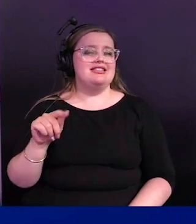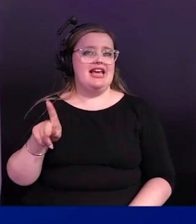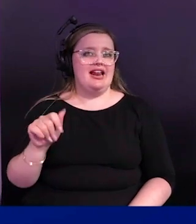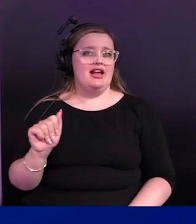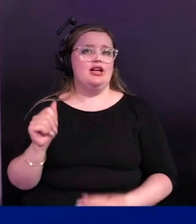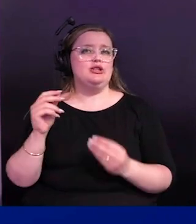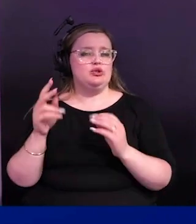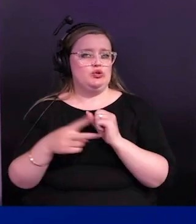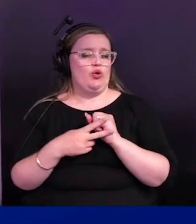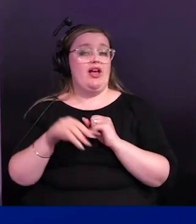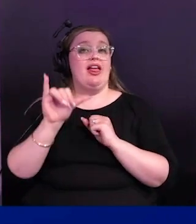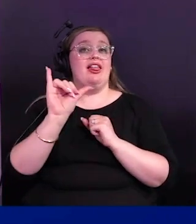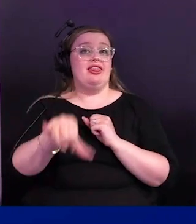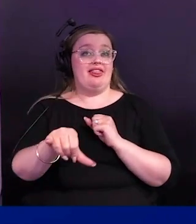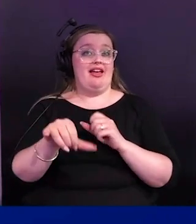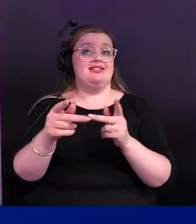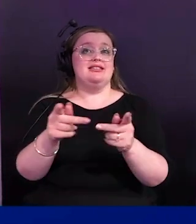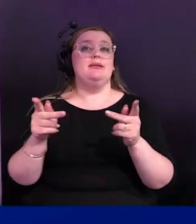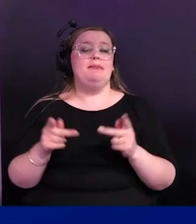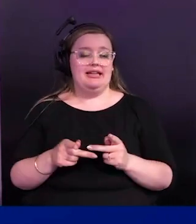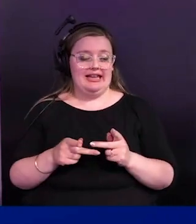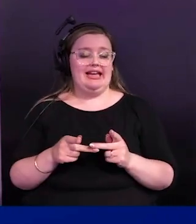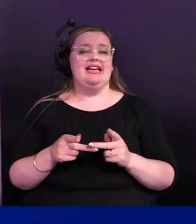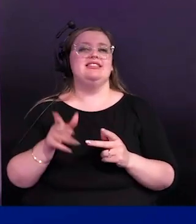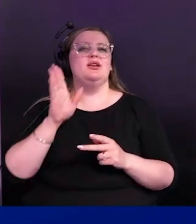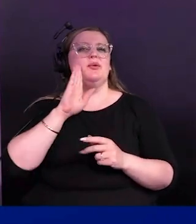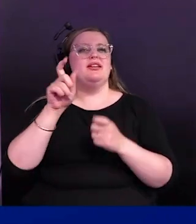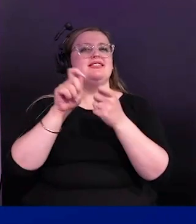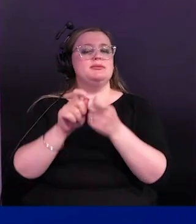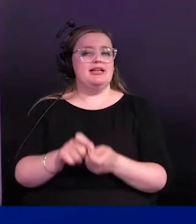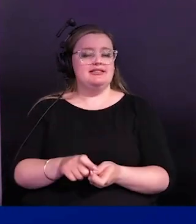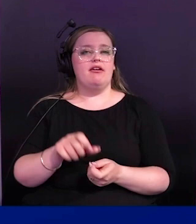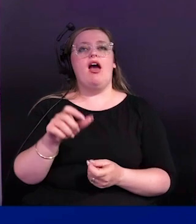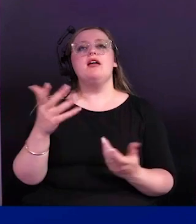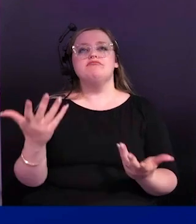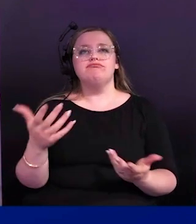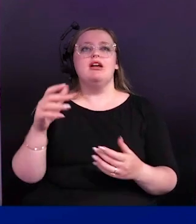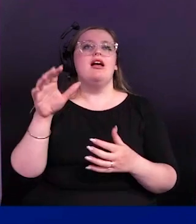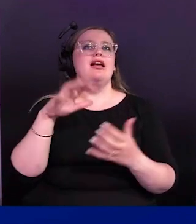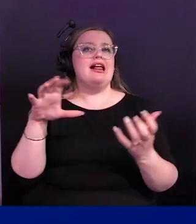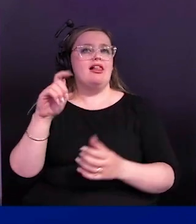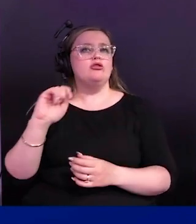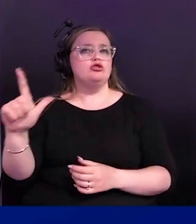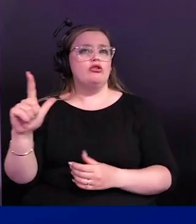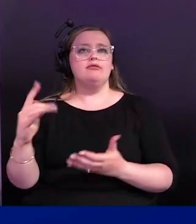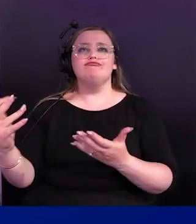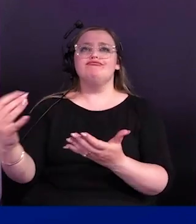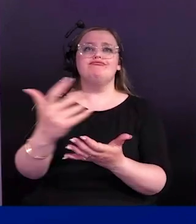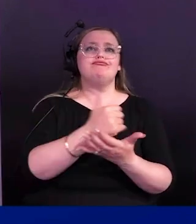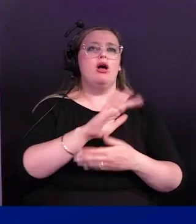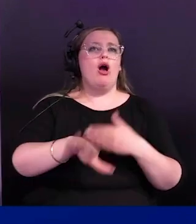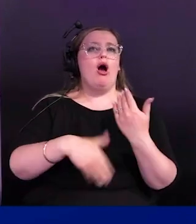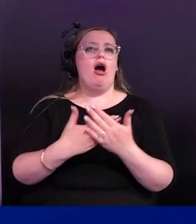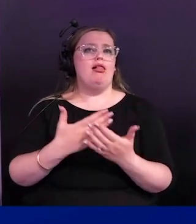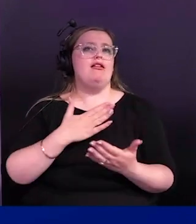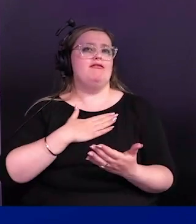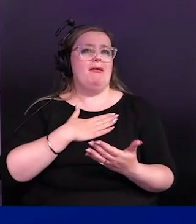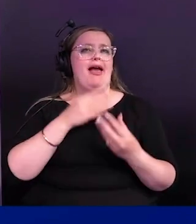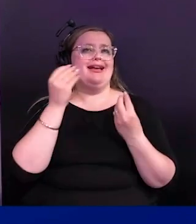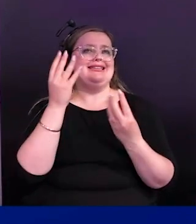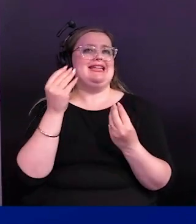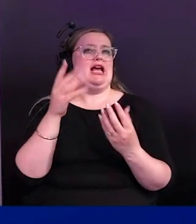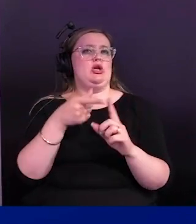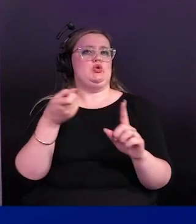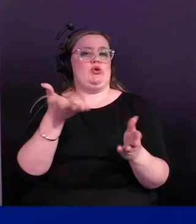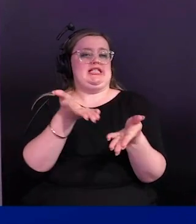where you will specify that, okay, CloudTrail collect all of my auditable data sources at this